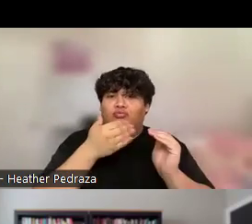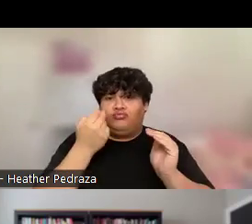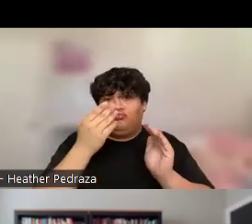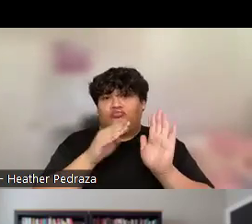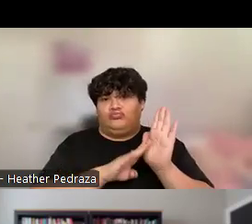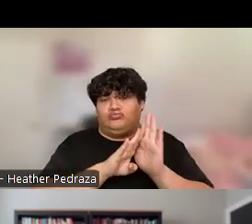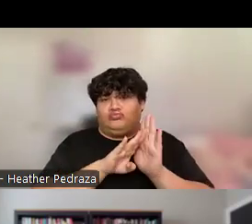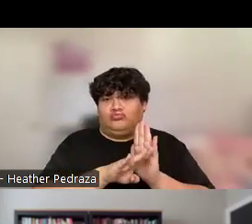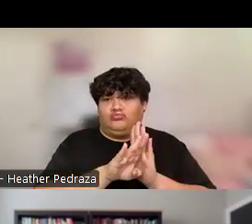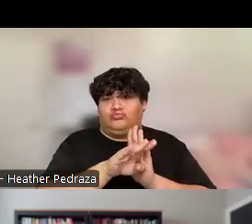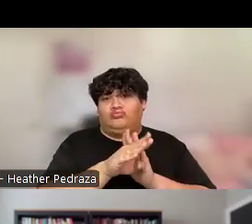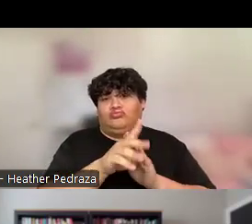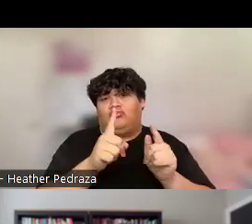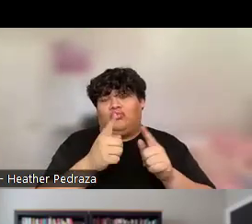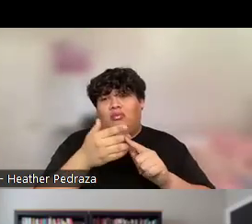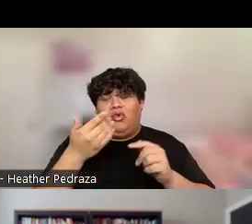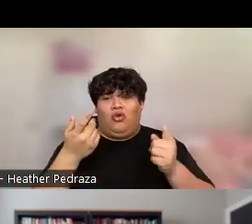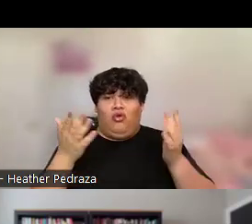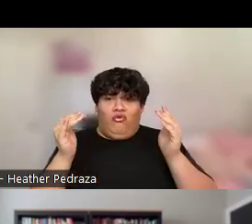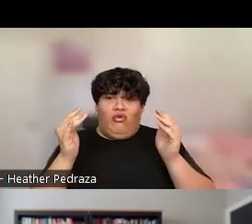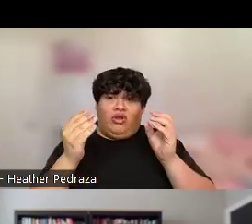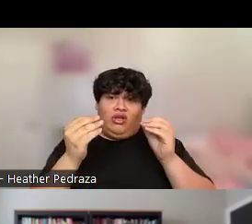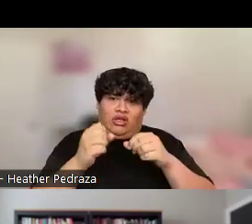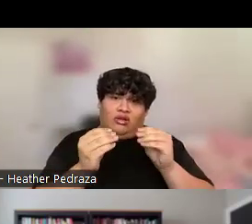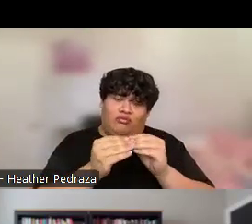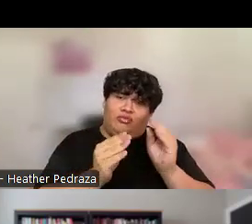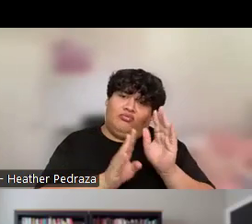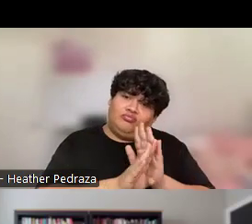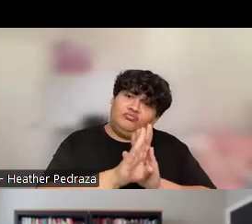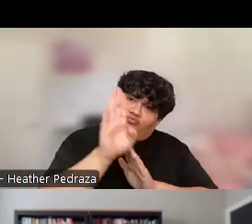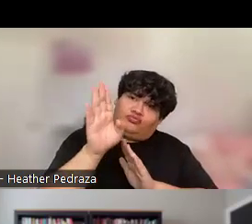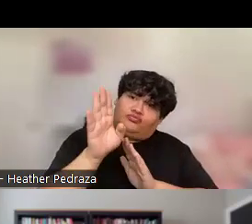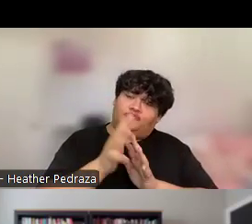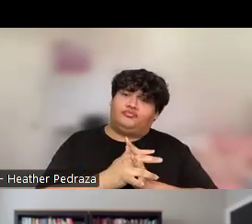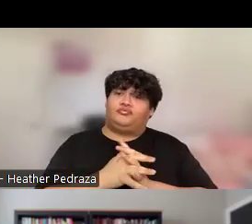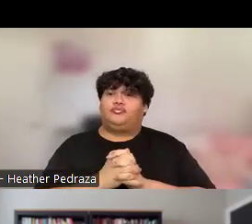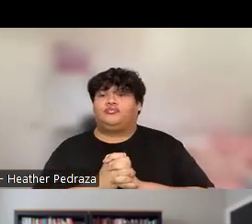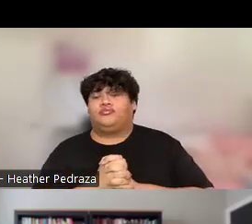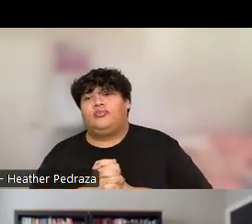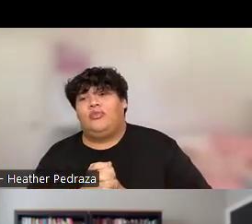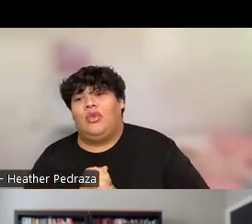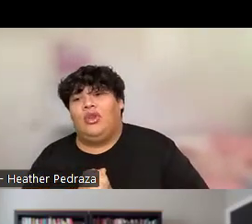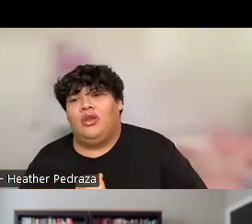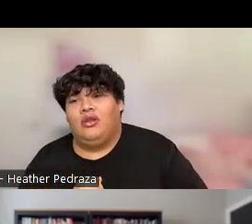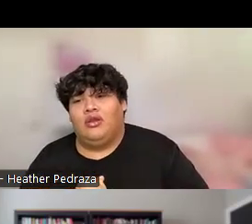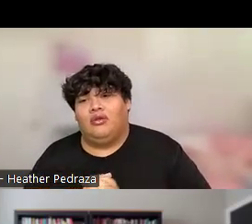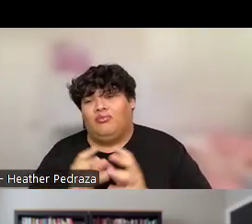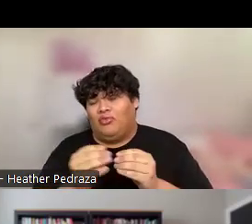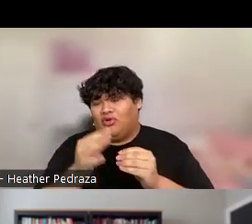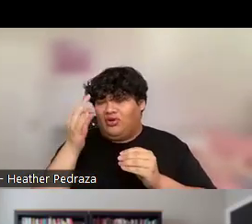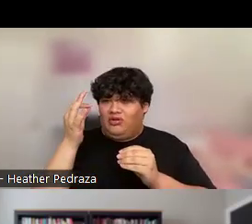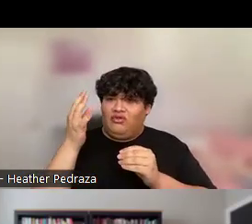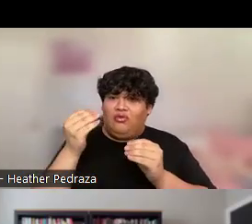And we will be looking to prioritize deliverables that are like really succinct, widely accessible, visually